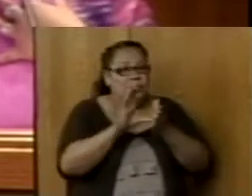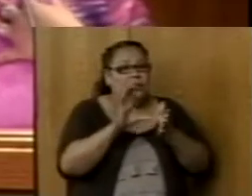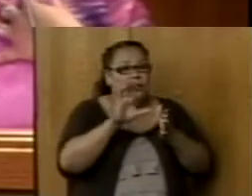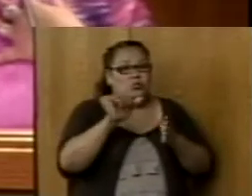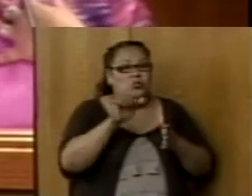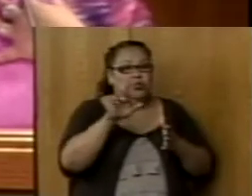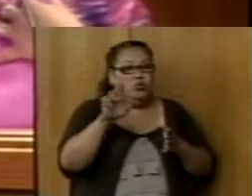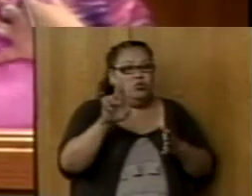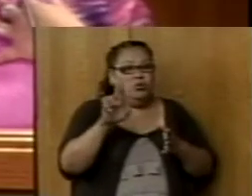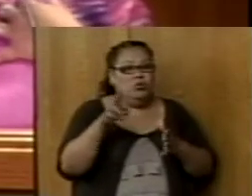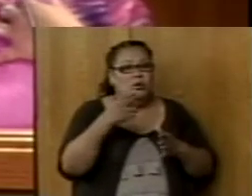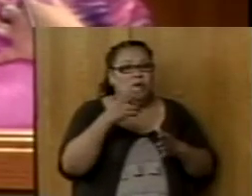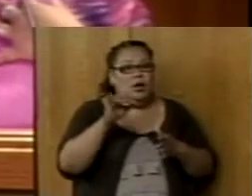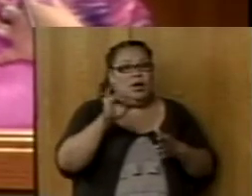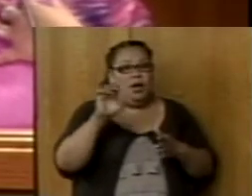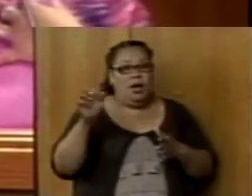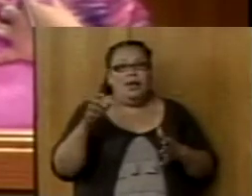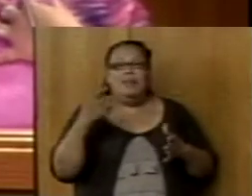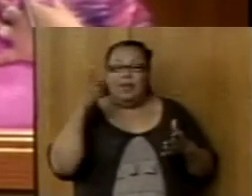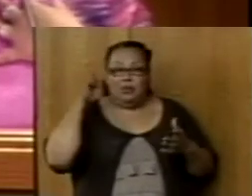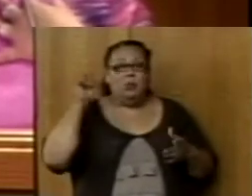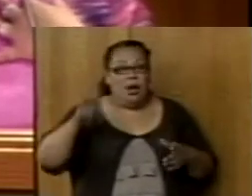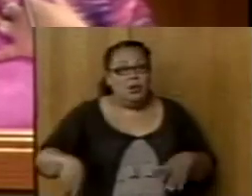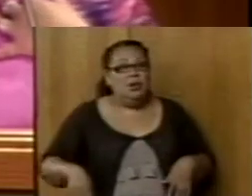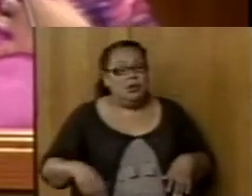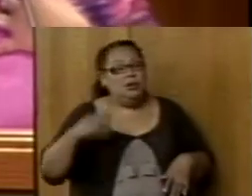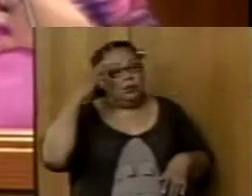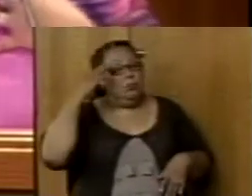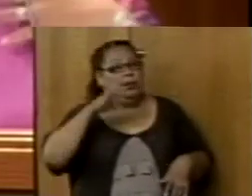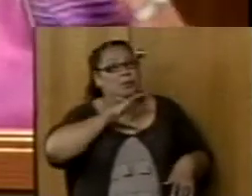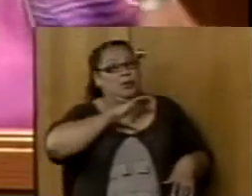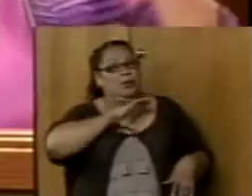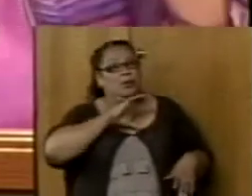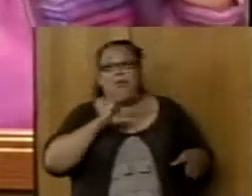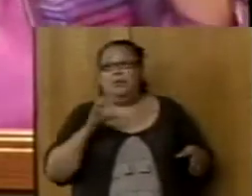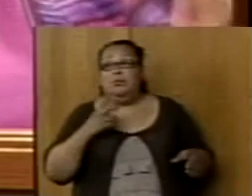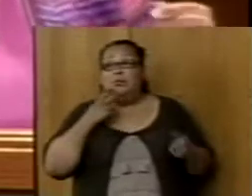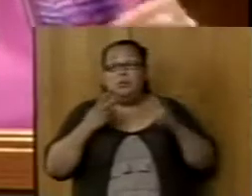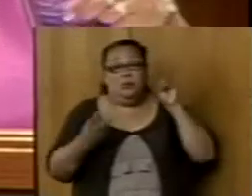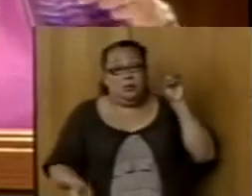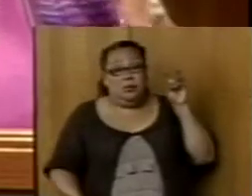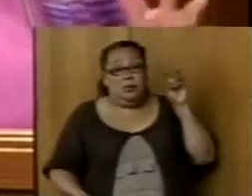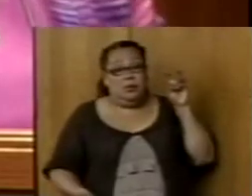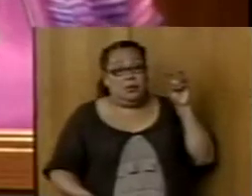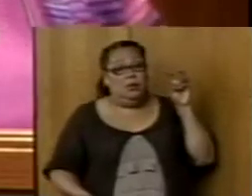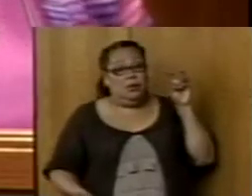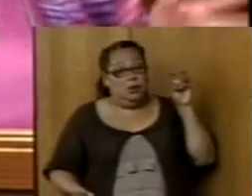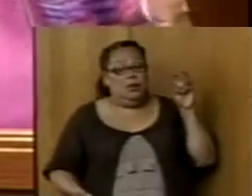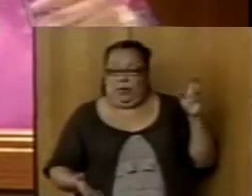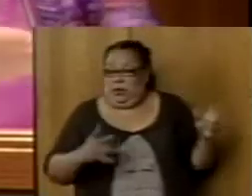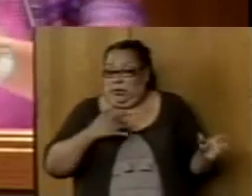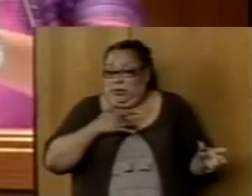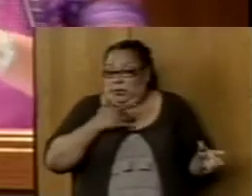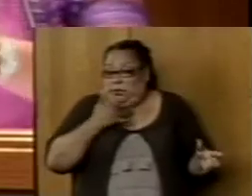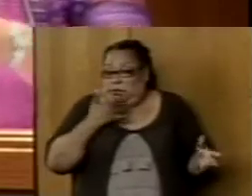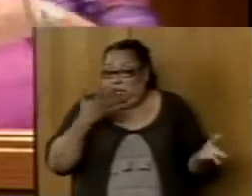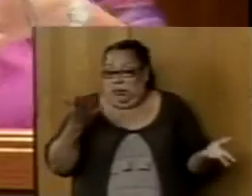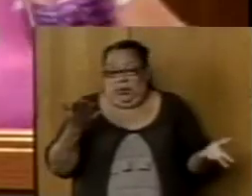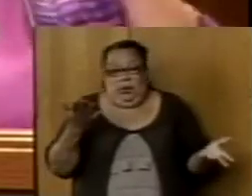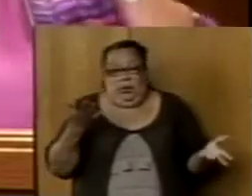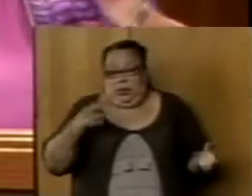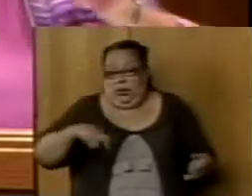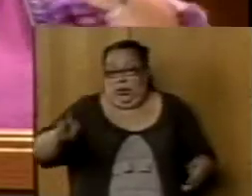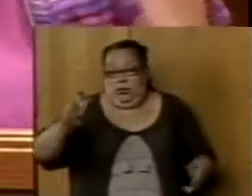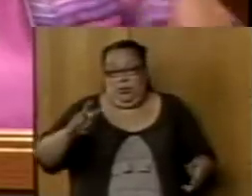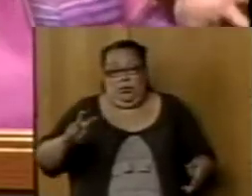High. That's when I decided I needed to be a police officer, because I was shocked. Wow. And he stopped when he felt like stopping, but hey, he didn't have that